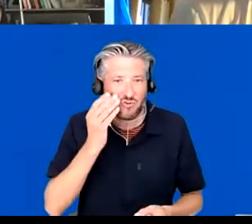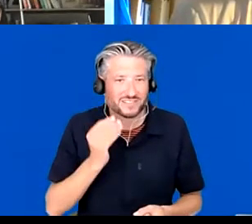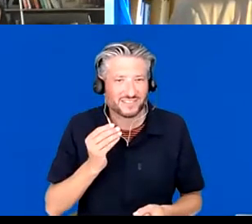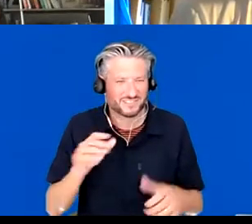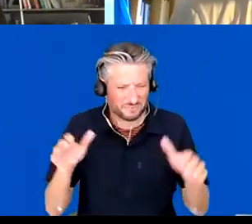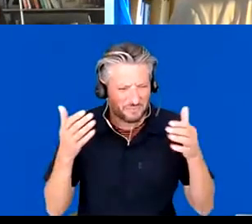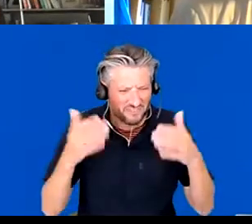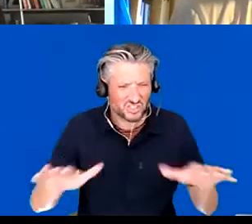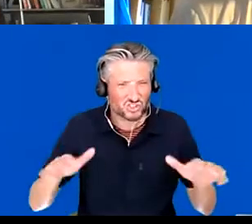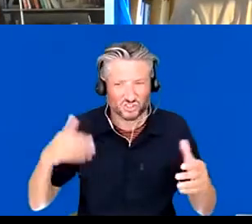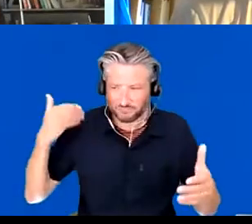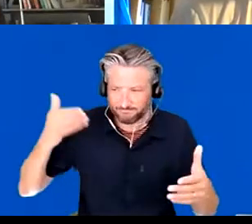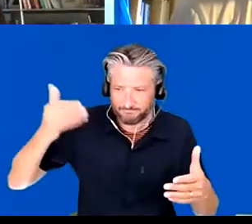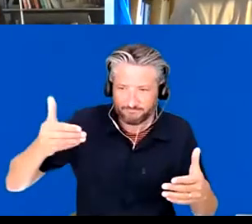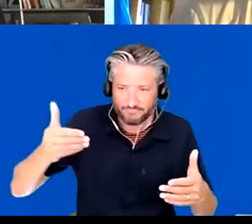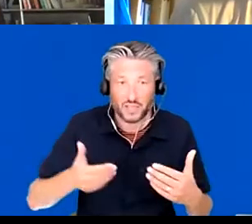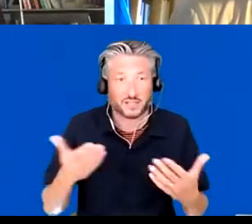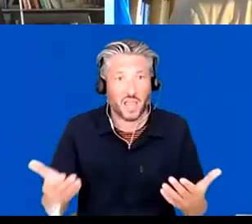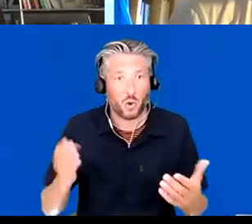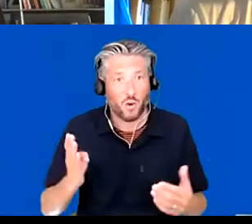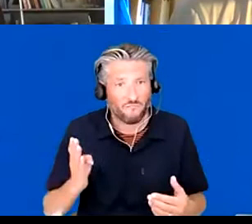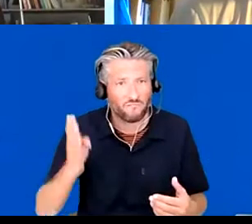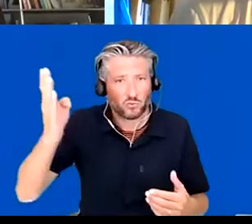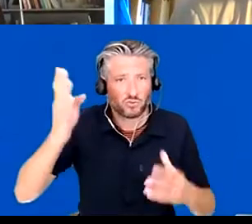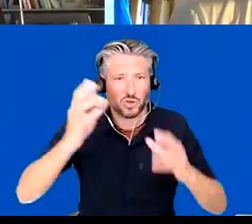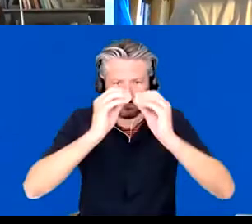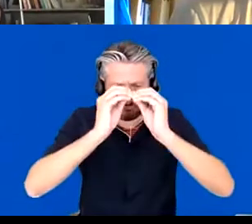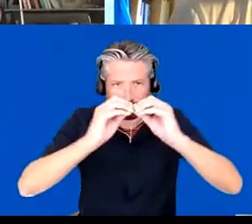in the future regarding online conferences?